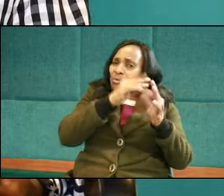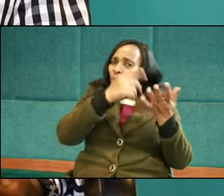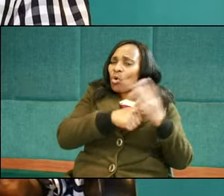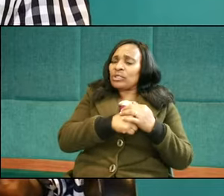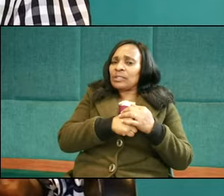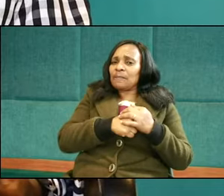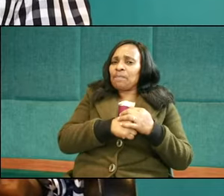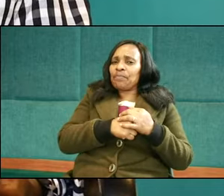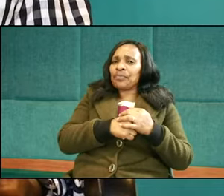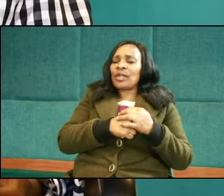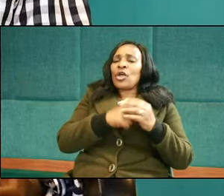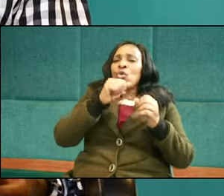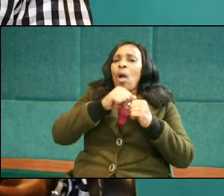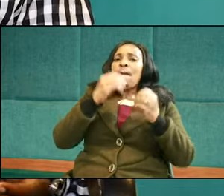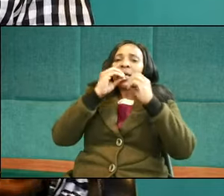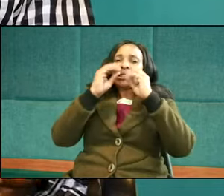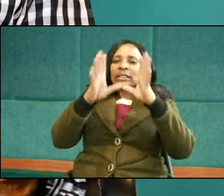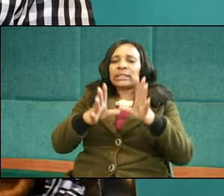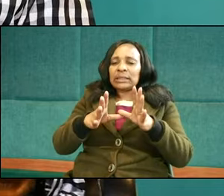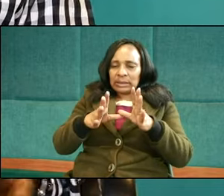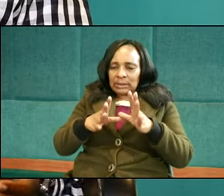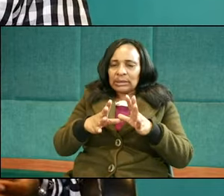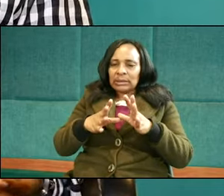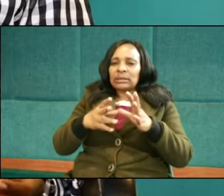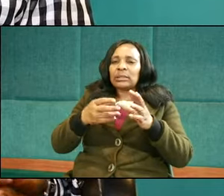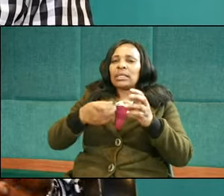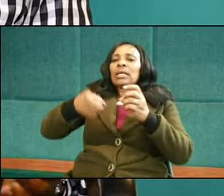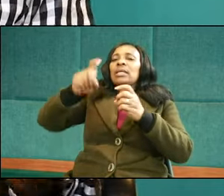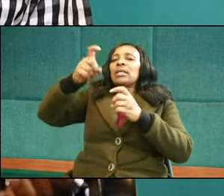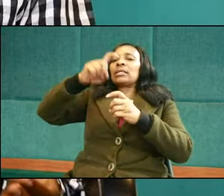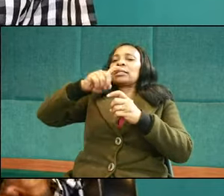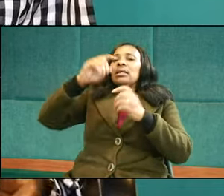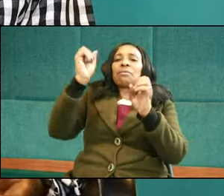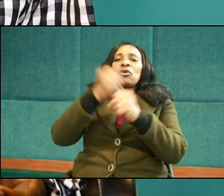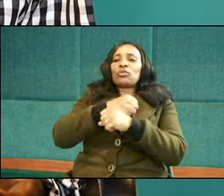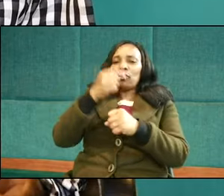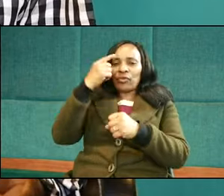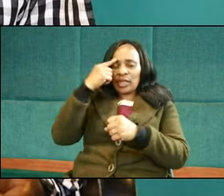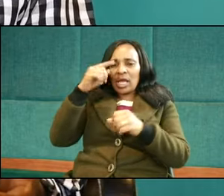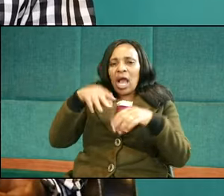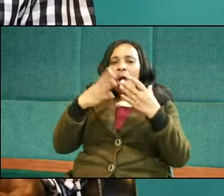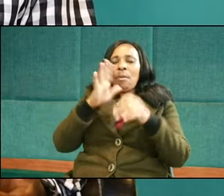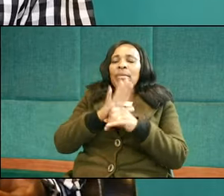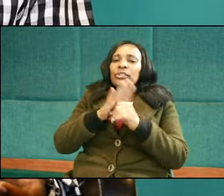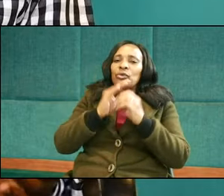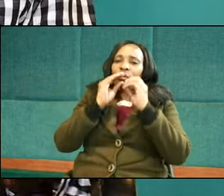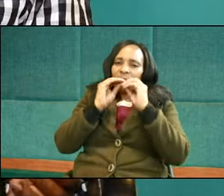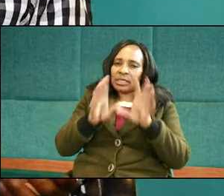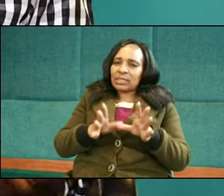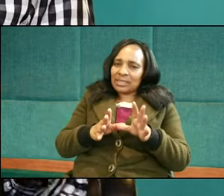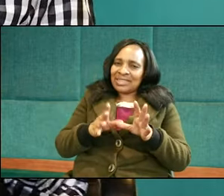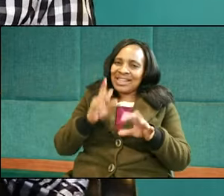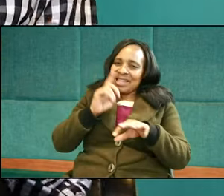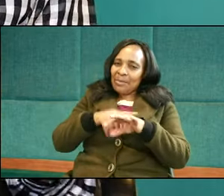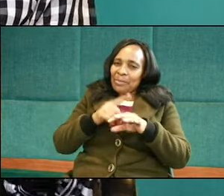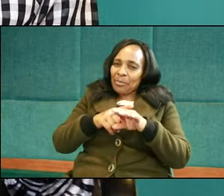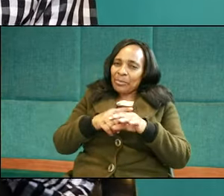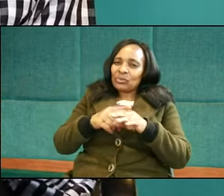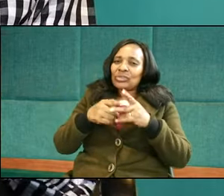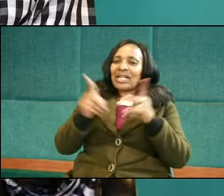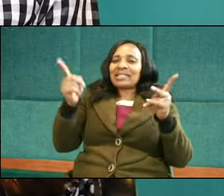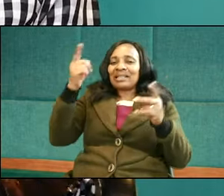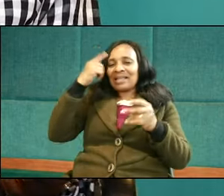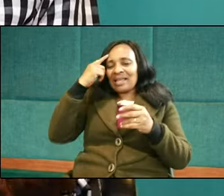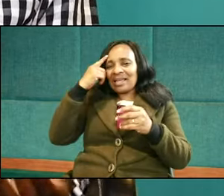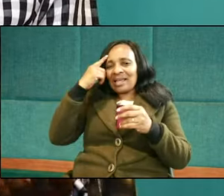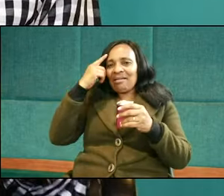your blessings increase, it is not for you to think about how much you have been blessed. Because the moment you start thinking